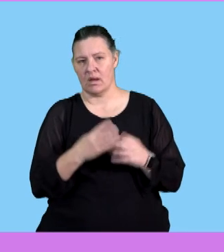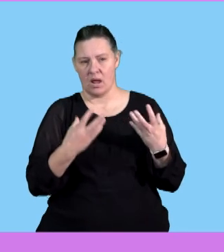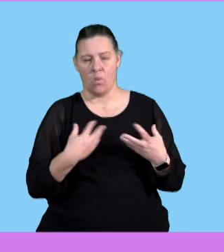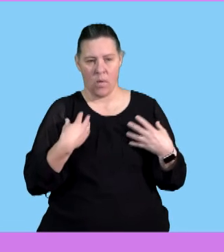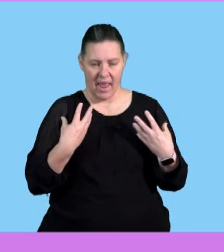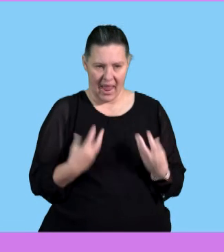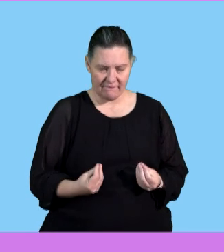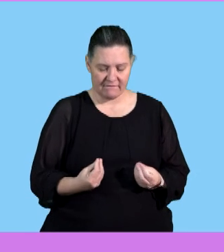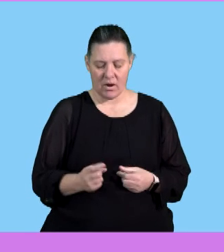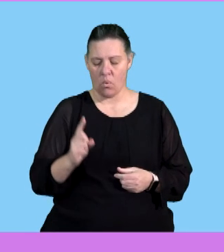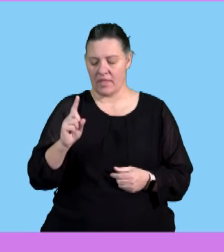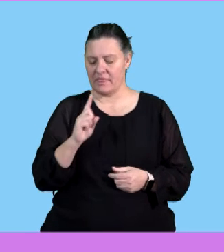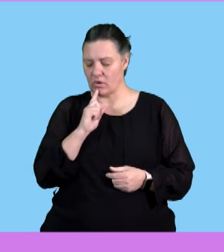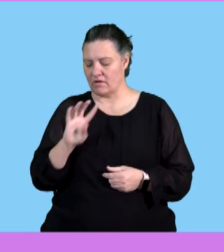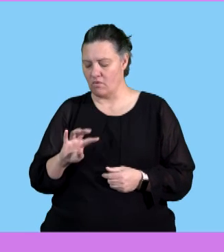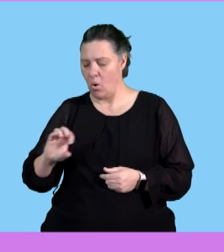we are converting what?